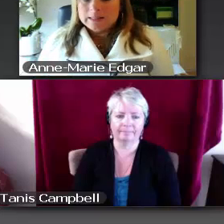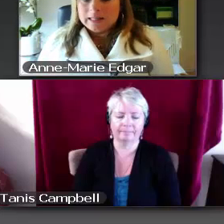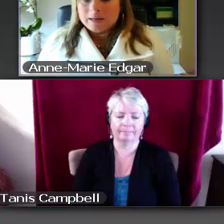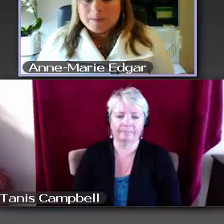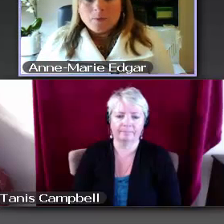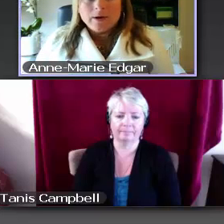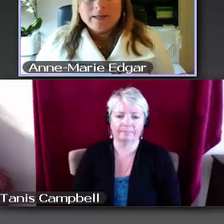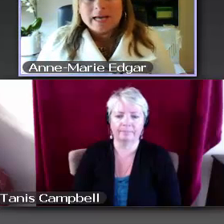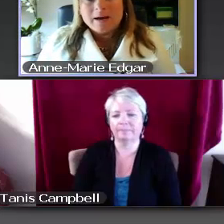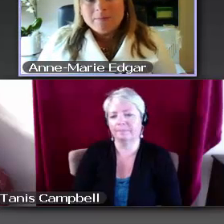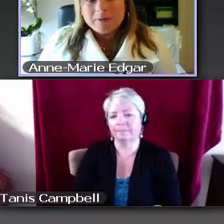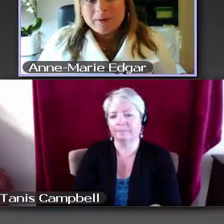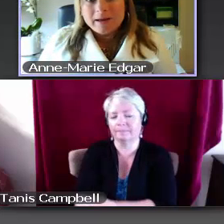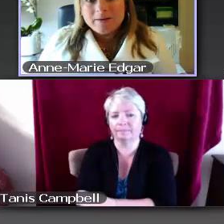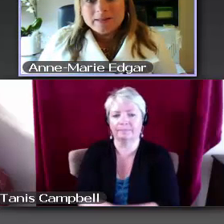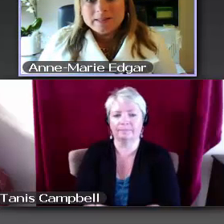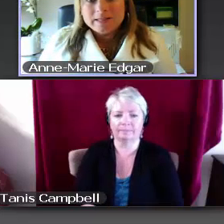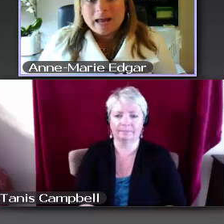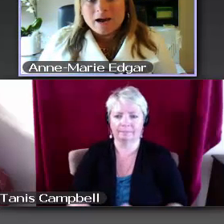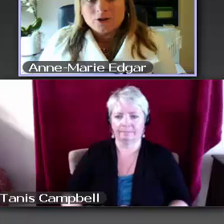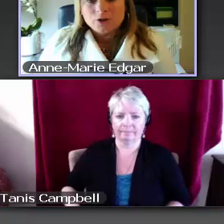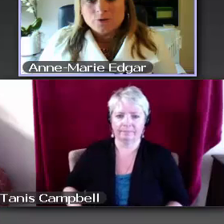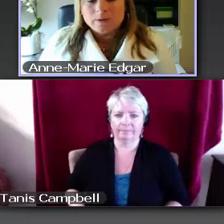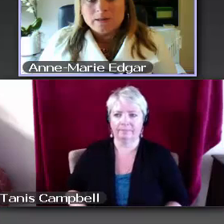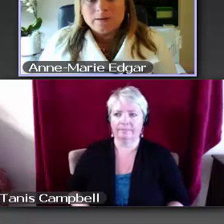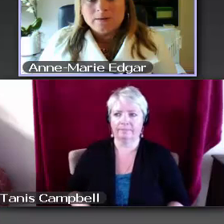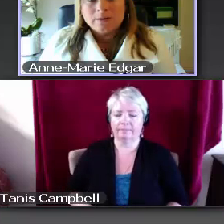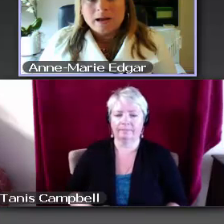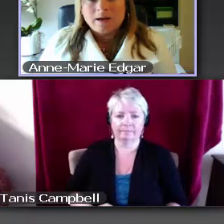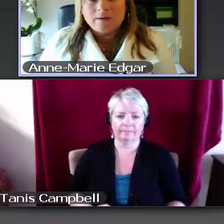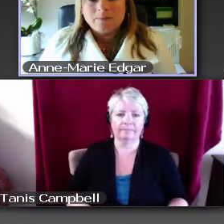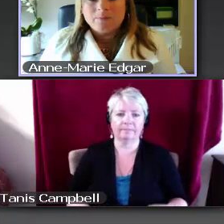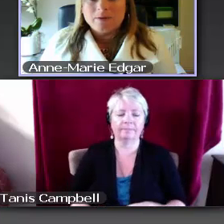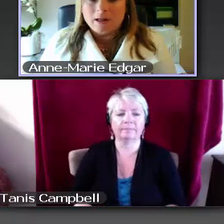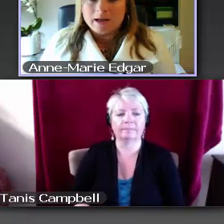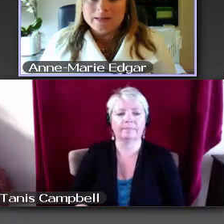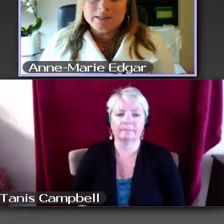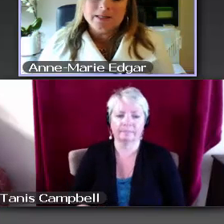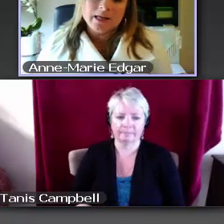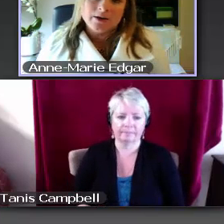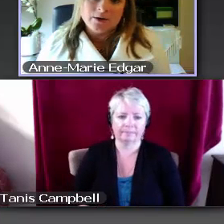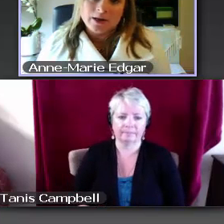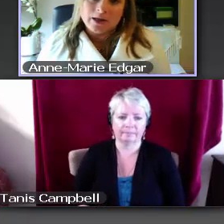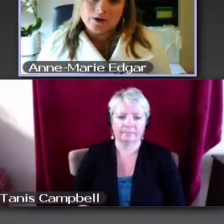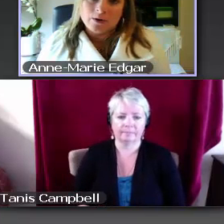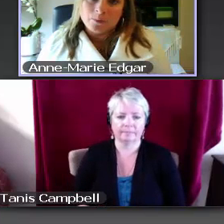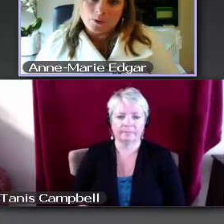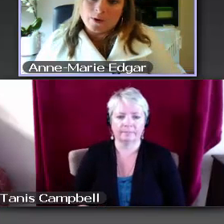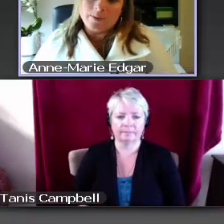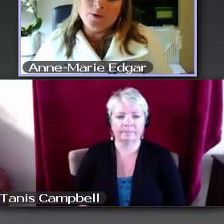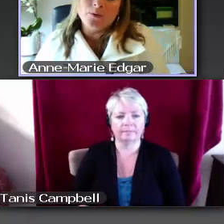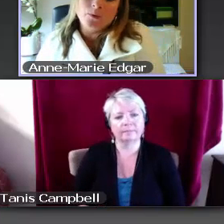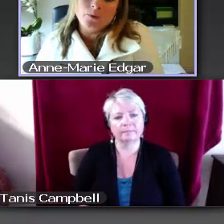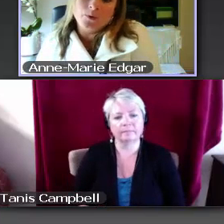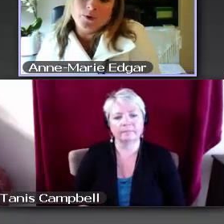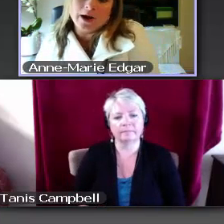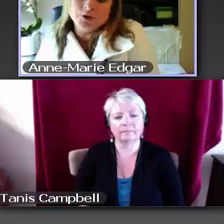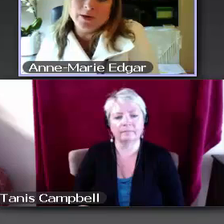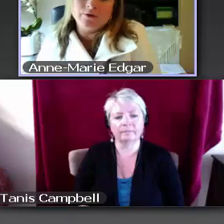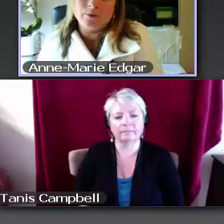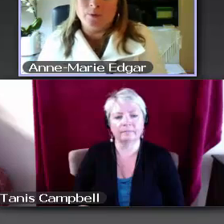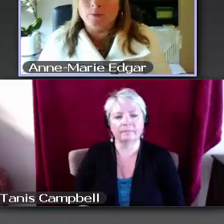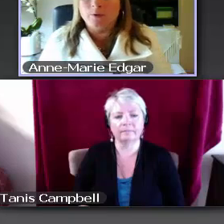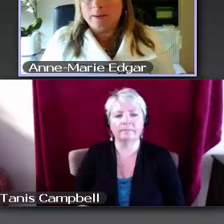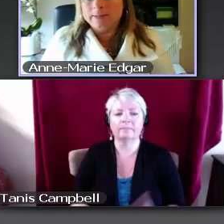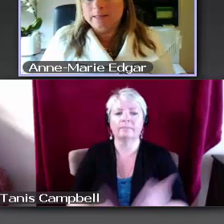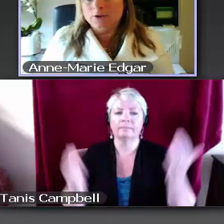This is a little bit more in depth, but this is an actual client in our program who